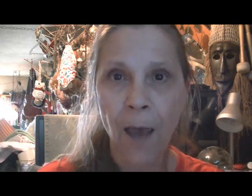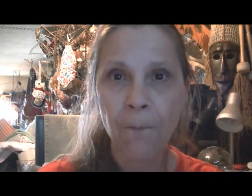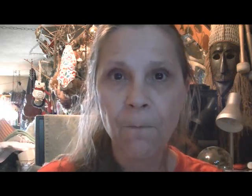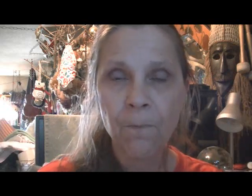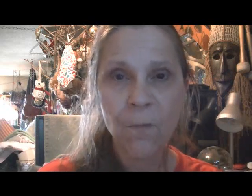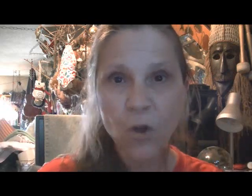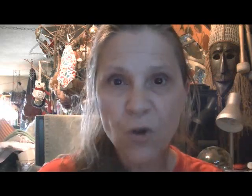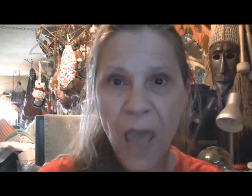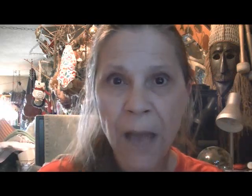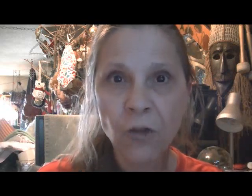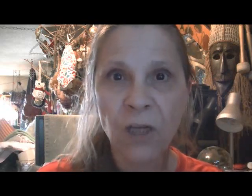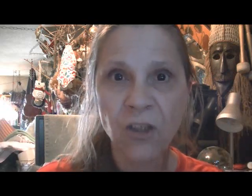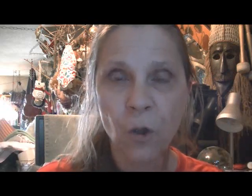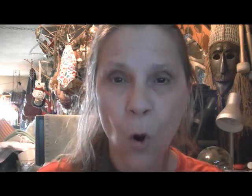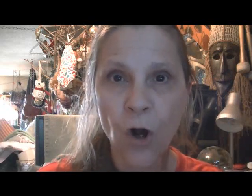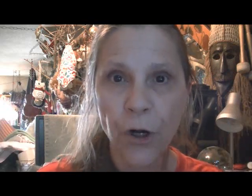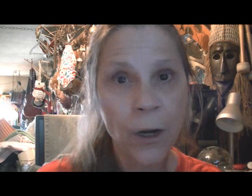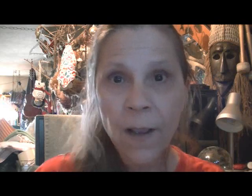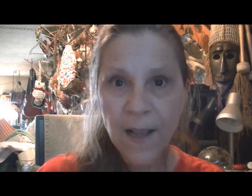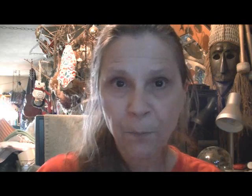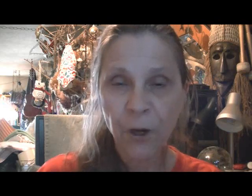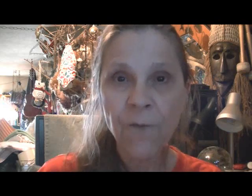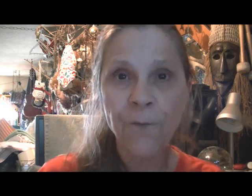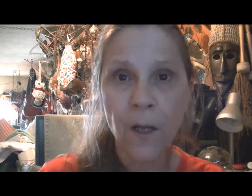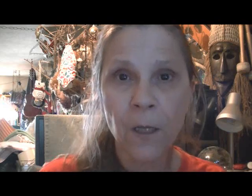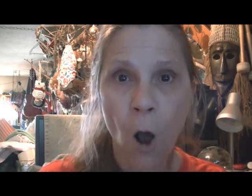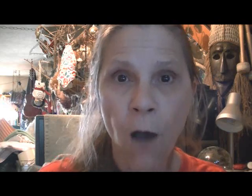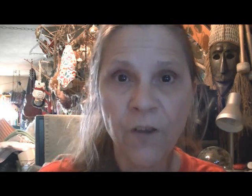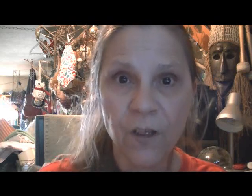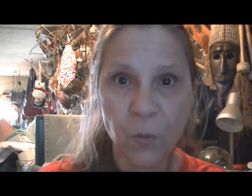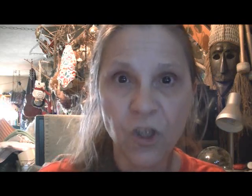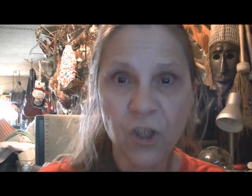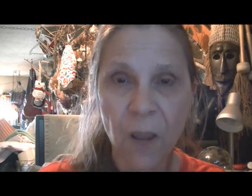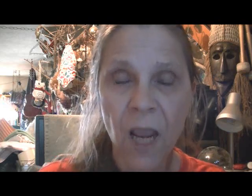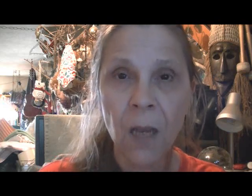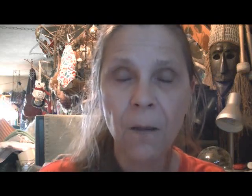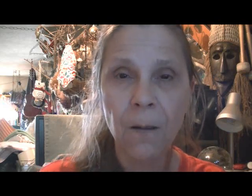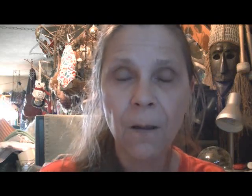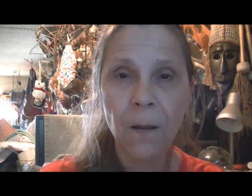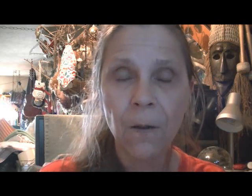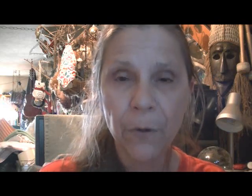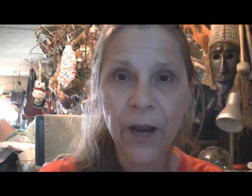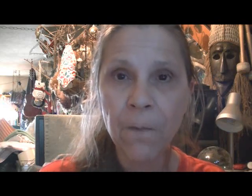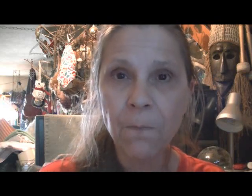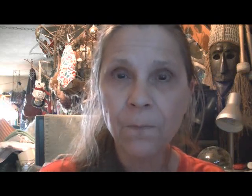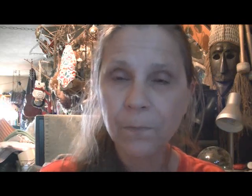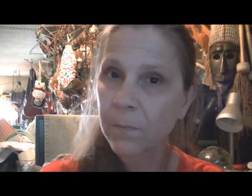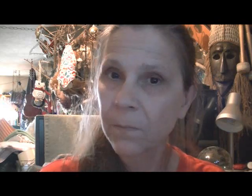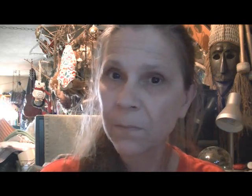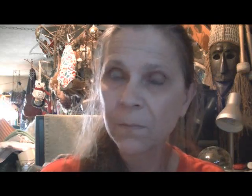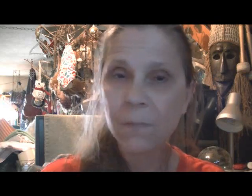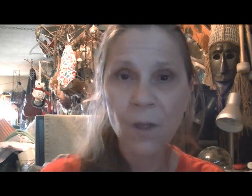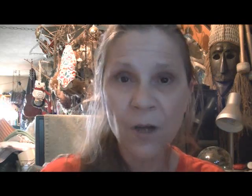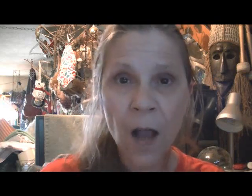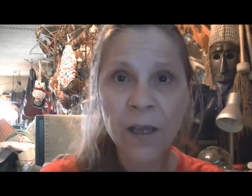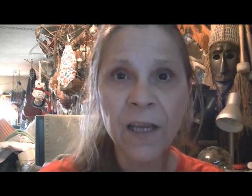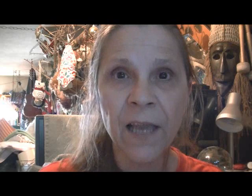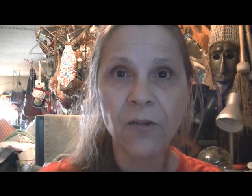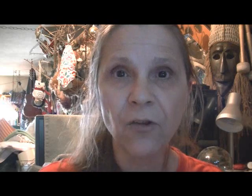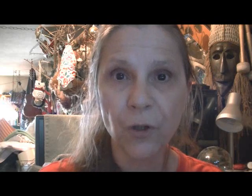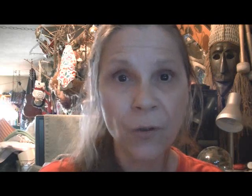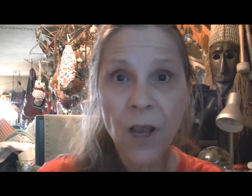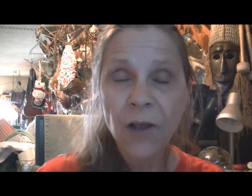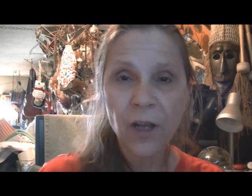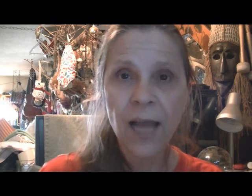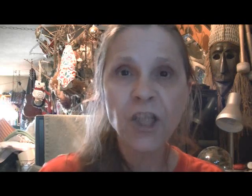verify that. You can't trust the coroner. It's pretty fucking obvious with ShaMay, right? You're not going to